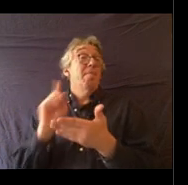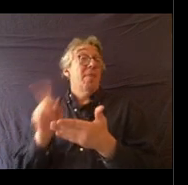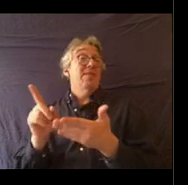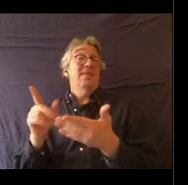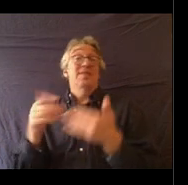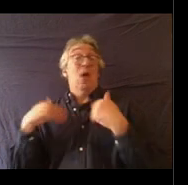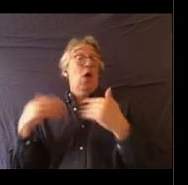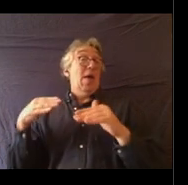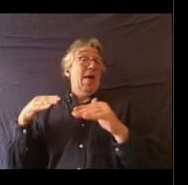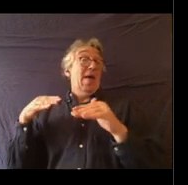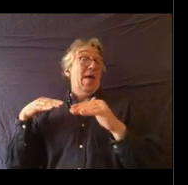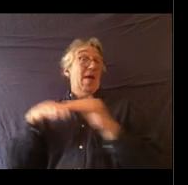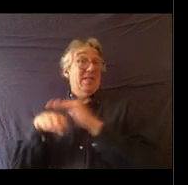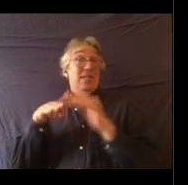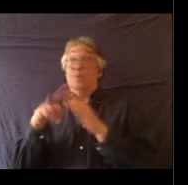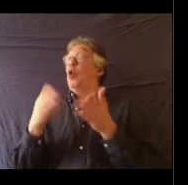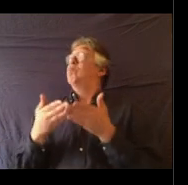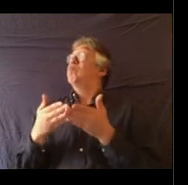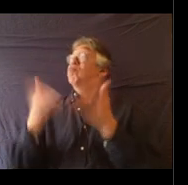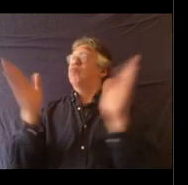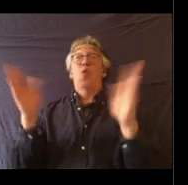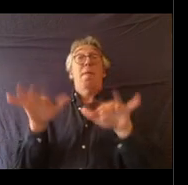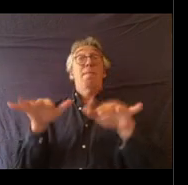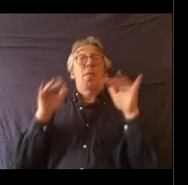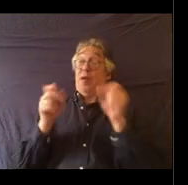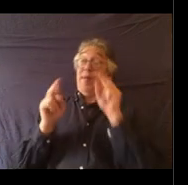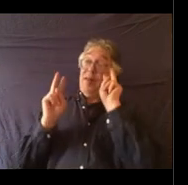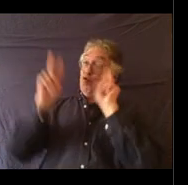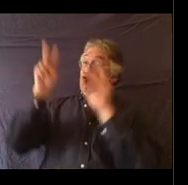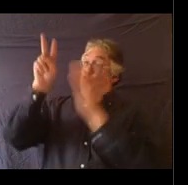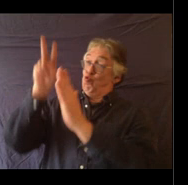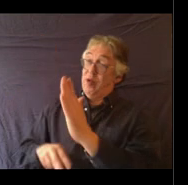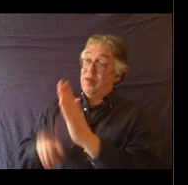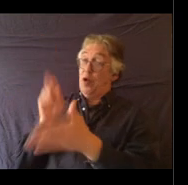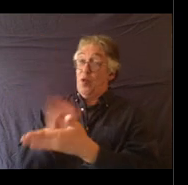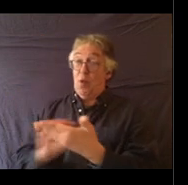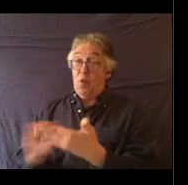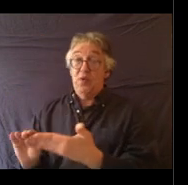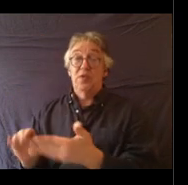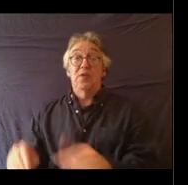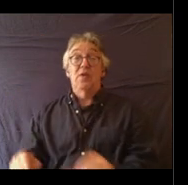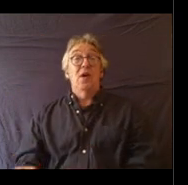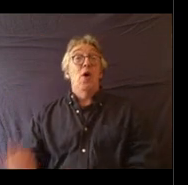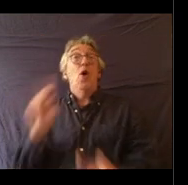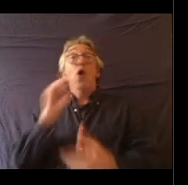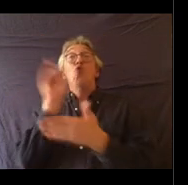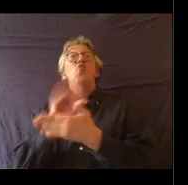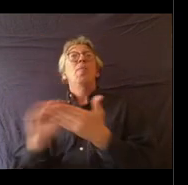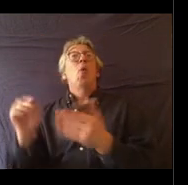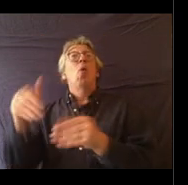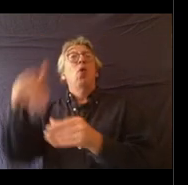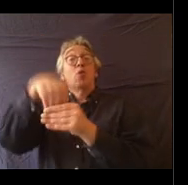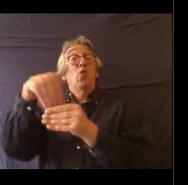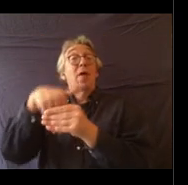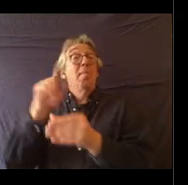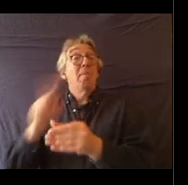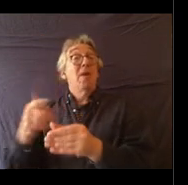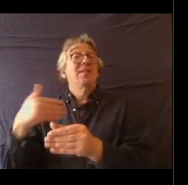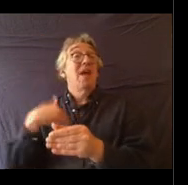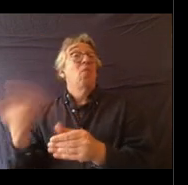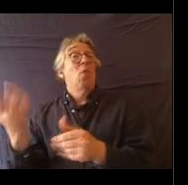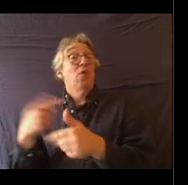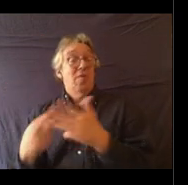general public. What content these reports will include. Obviously, we want this report